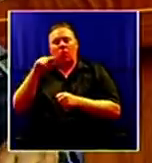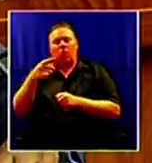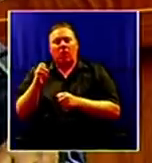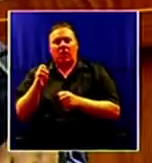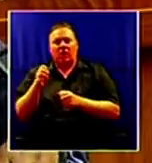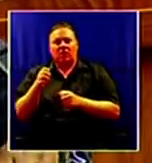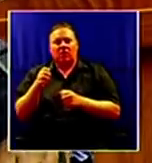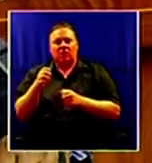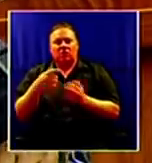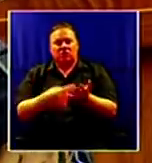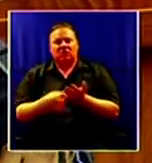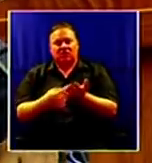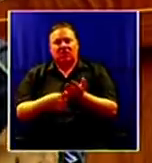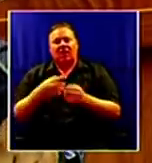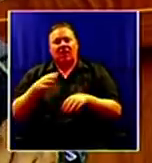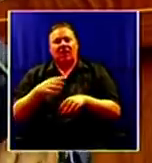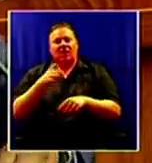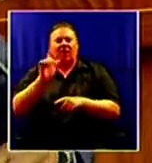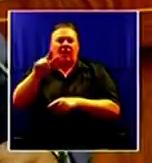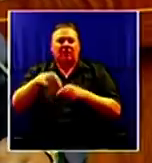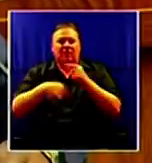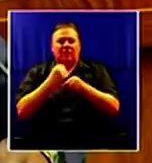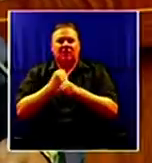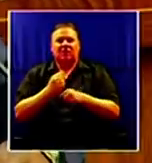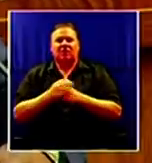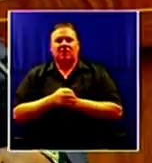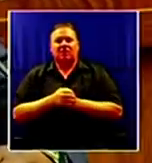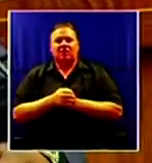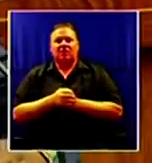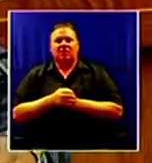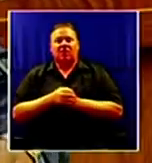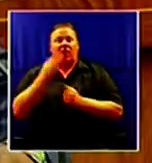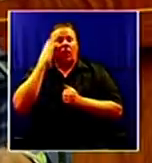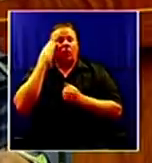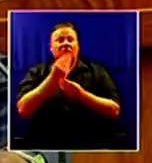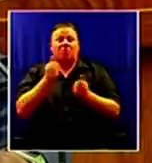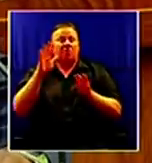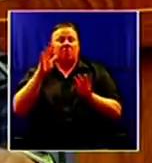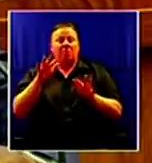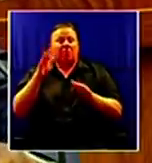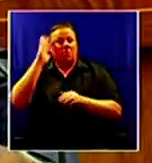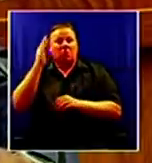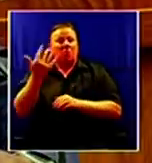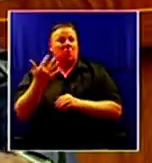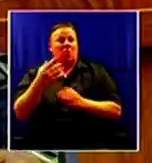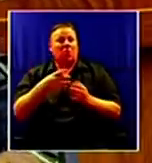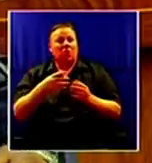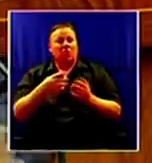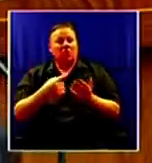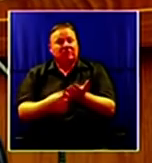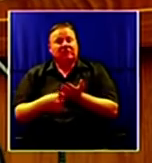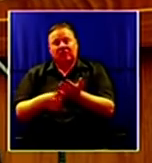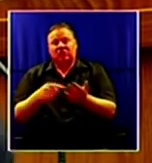I know there are some who, when they are not aware that conversations are taking place, they say that we are lying when we say conversations are taking